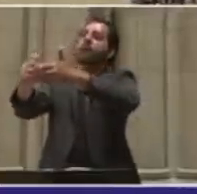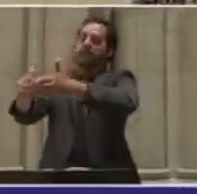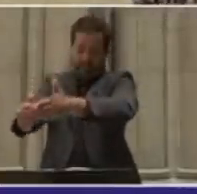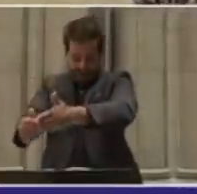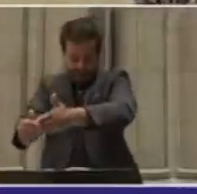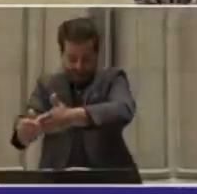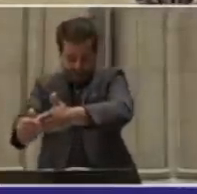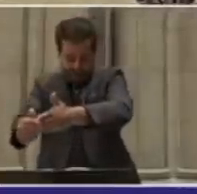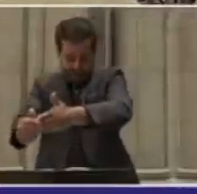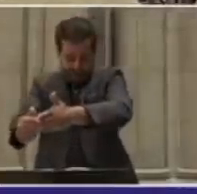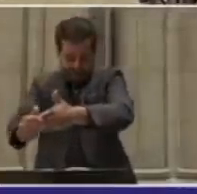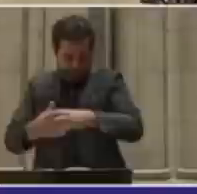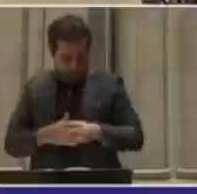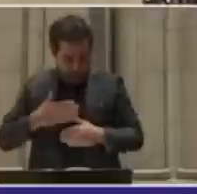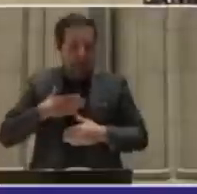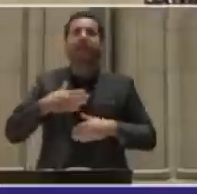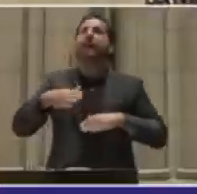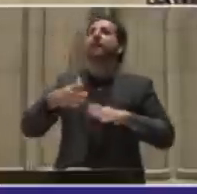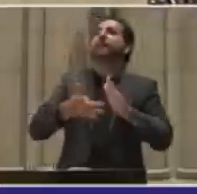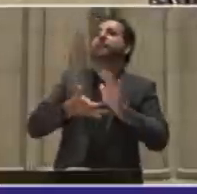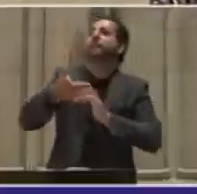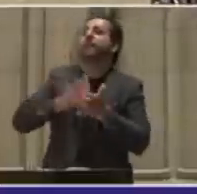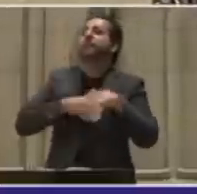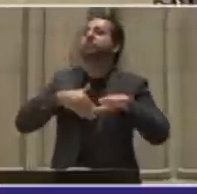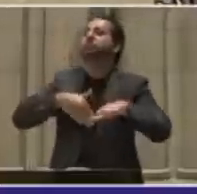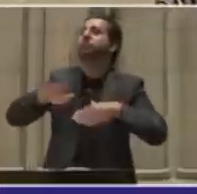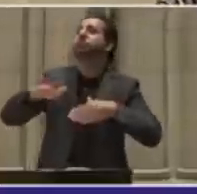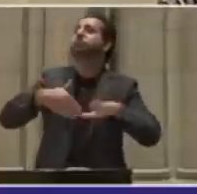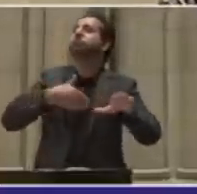feet. Guide my feet,